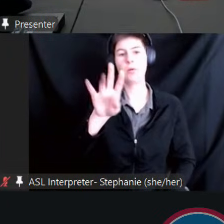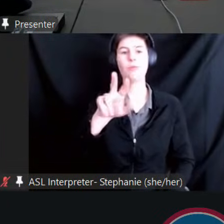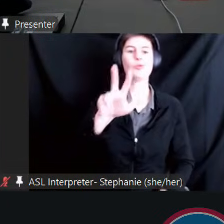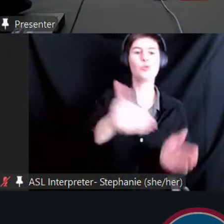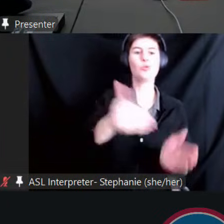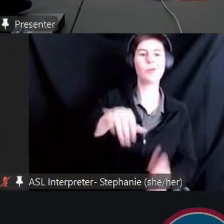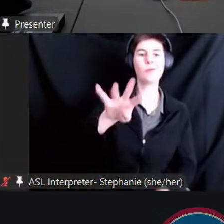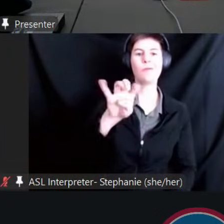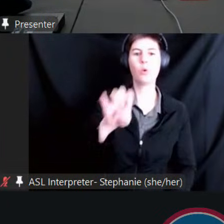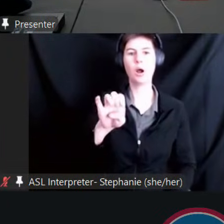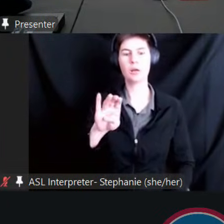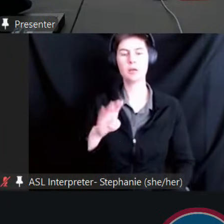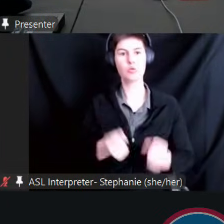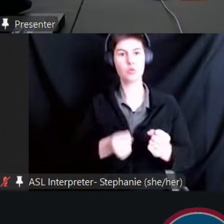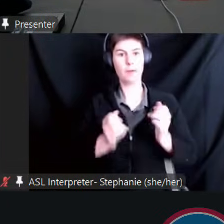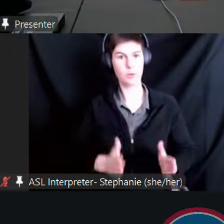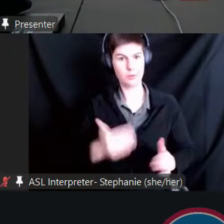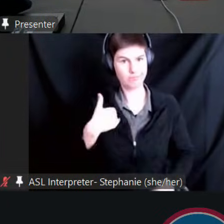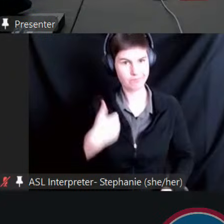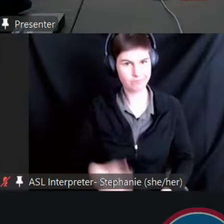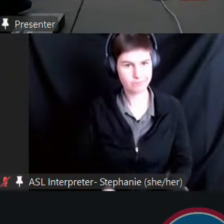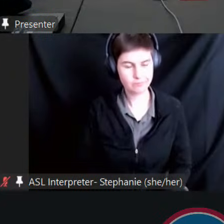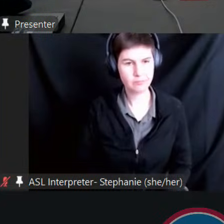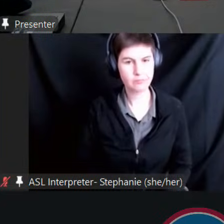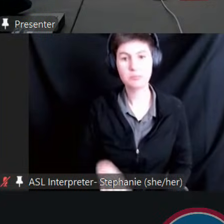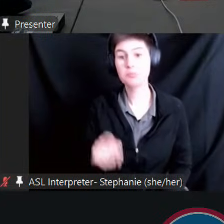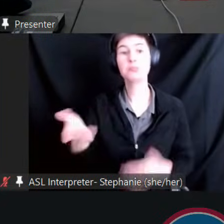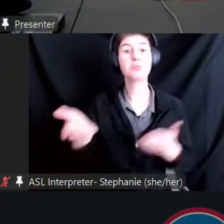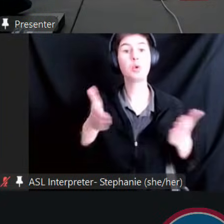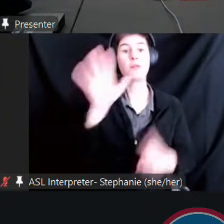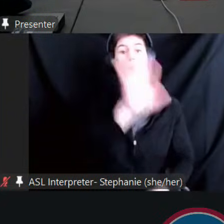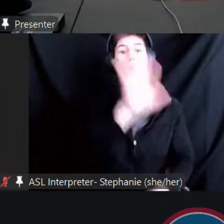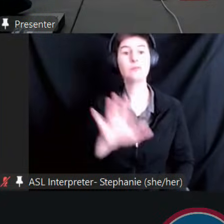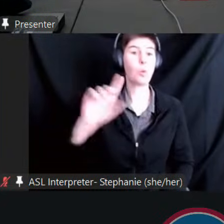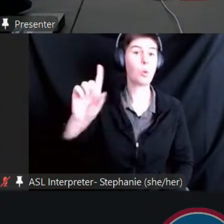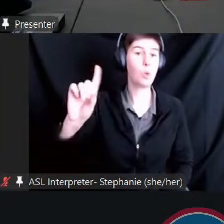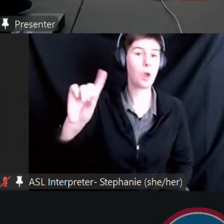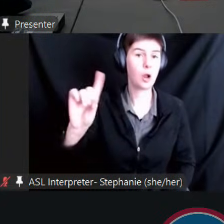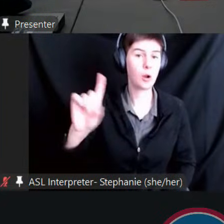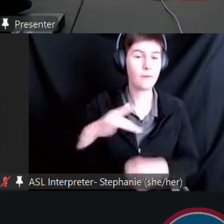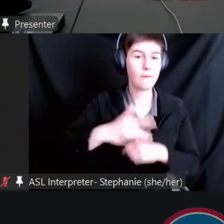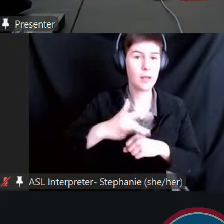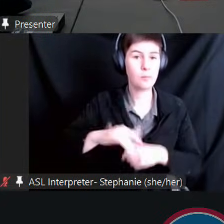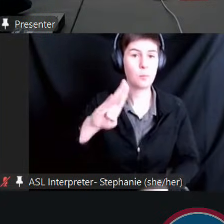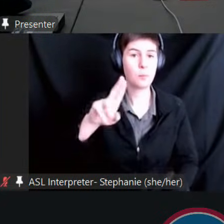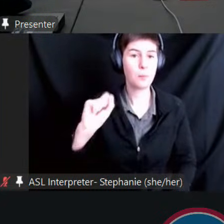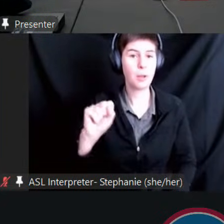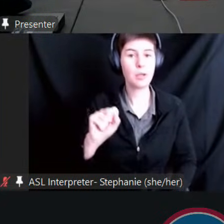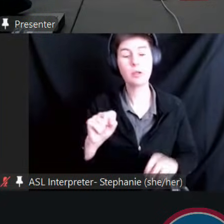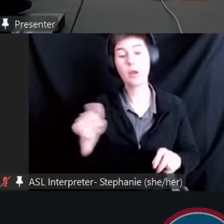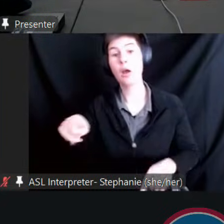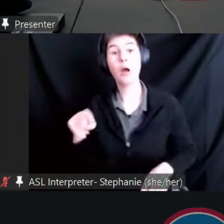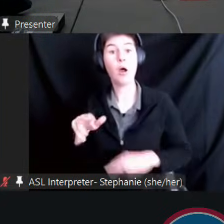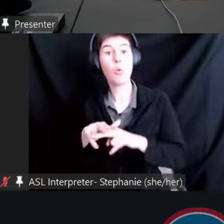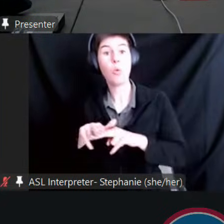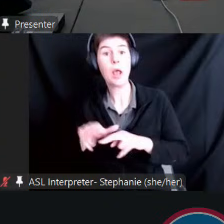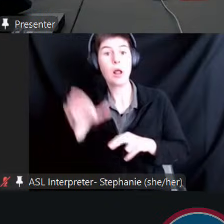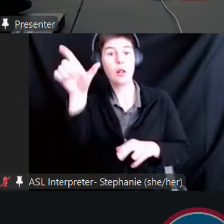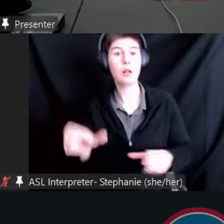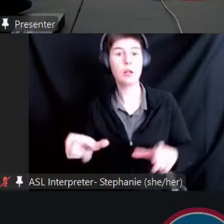So the service, this is what I was talking about, just showing the coverage of the bus system versus the rail system. So